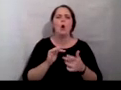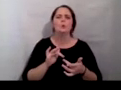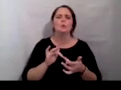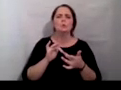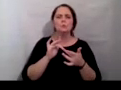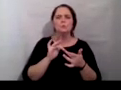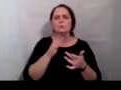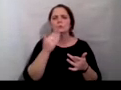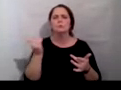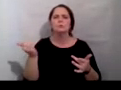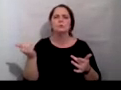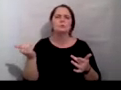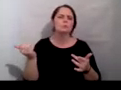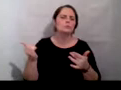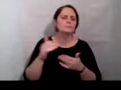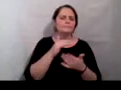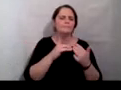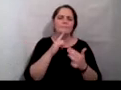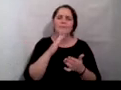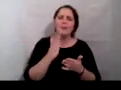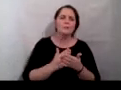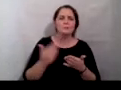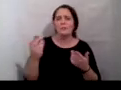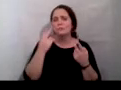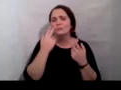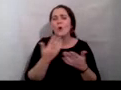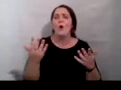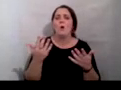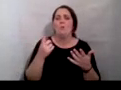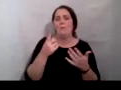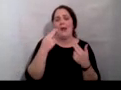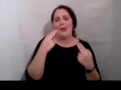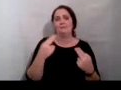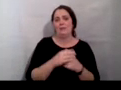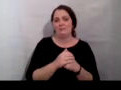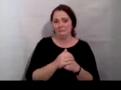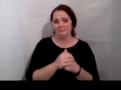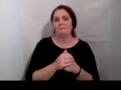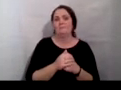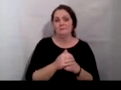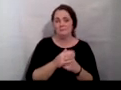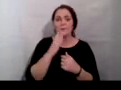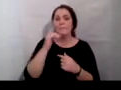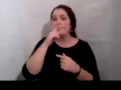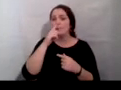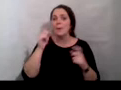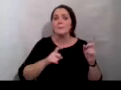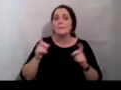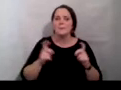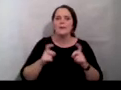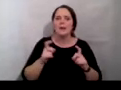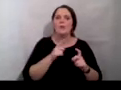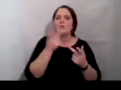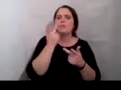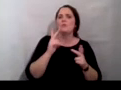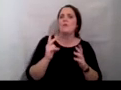a story and with a, you know, an idiosyncratic nature of this place at a certain time when certain